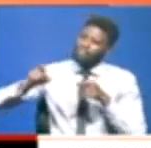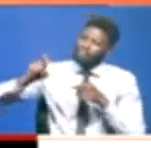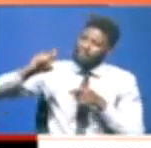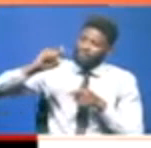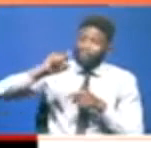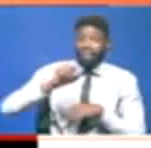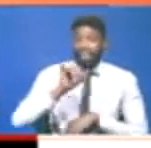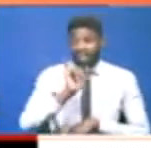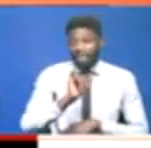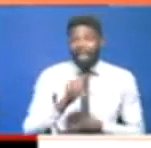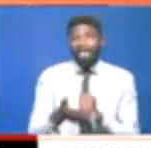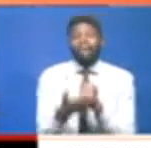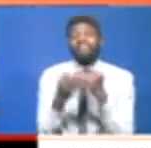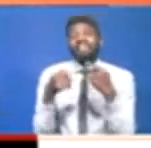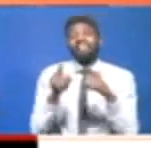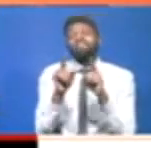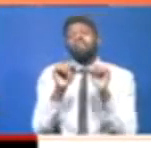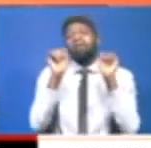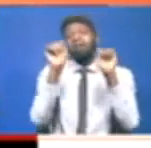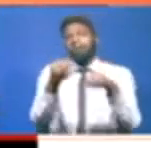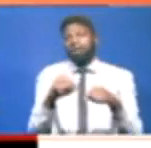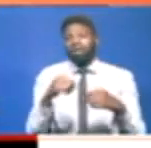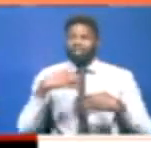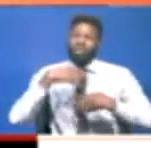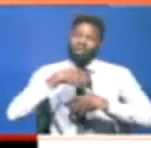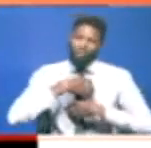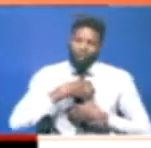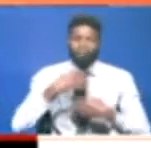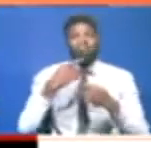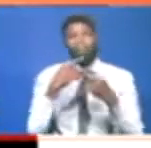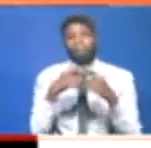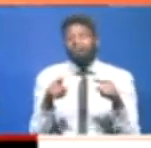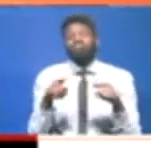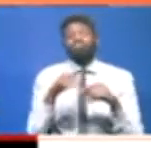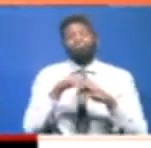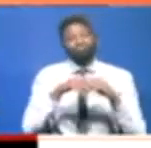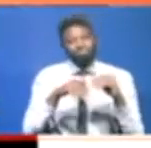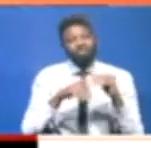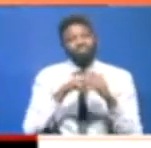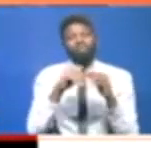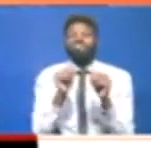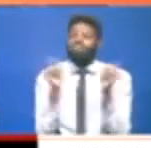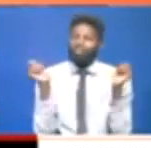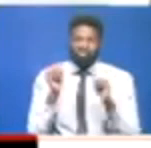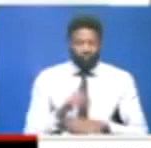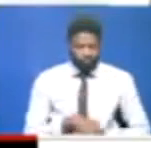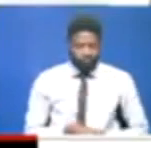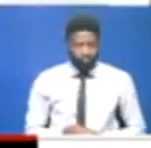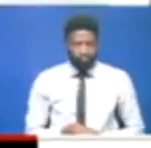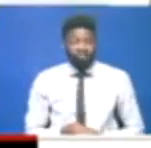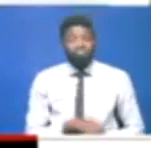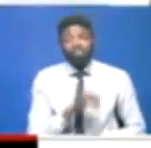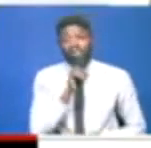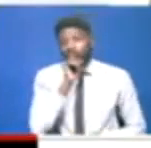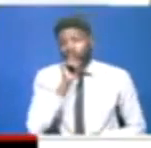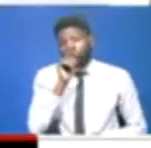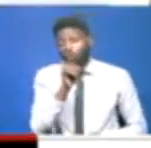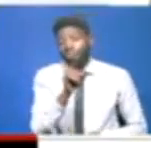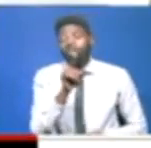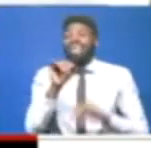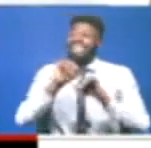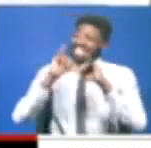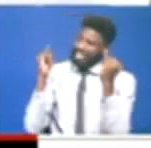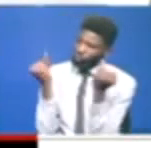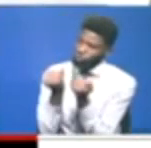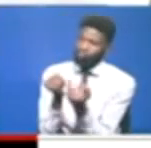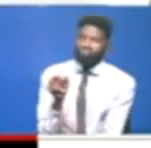enable you now to meet your retirement benefits at the end of the period. So the institute has